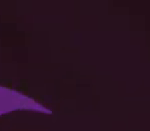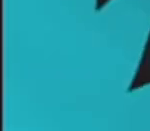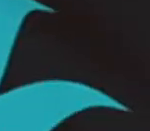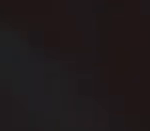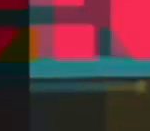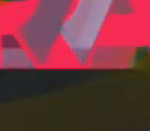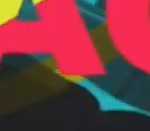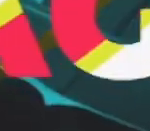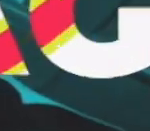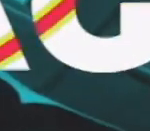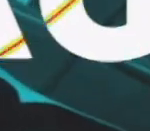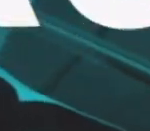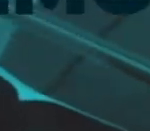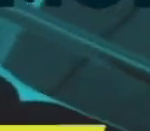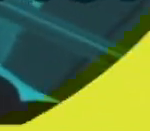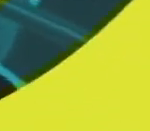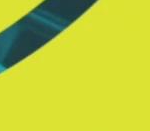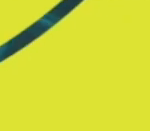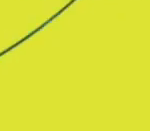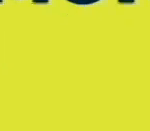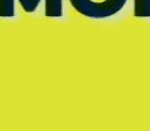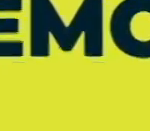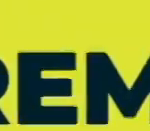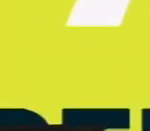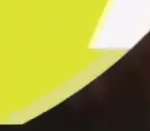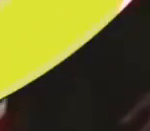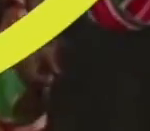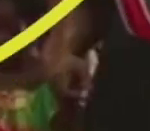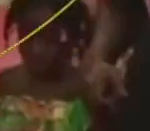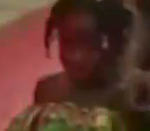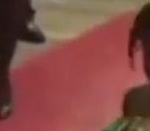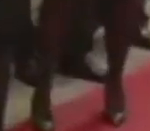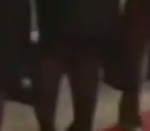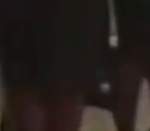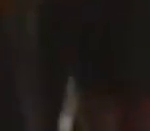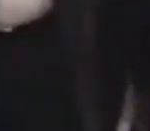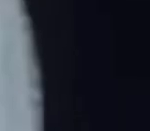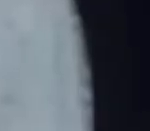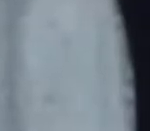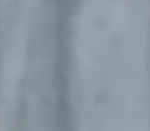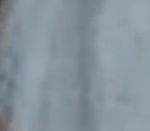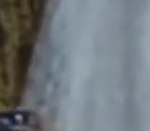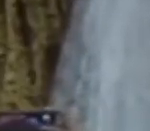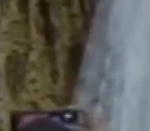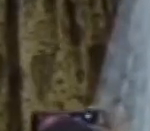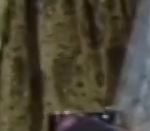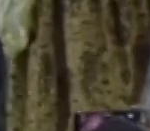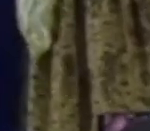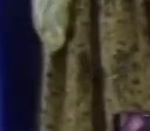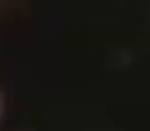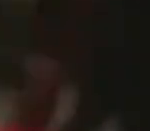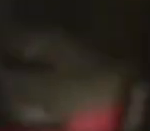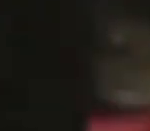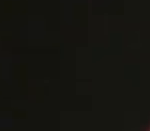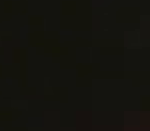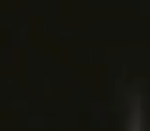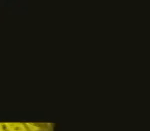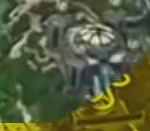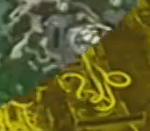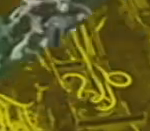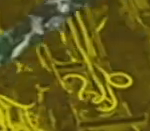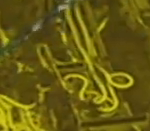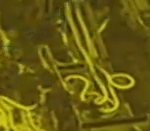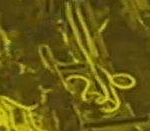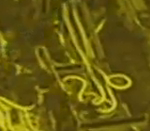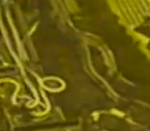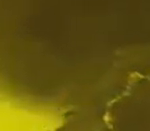February 15th, for live coverage of the official opening ceremony of this important meeting of Caribbean leaders. It will all come live